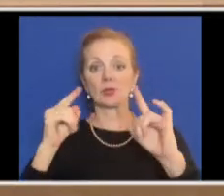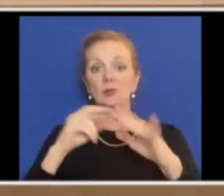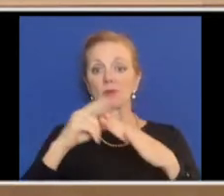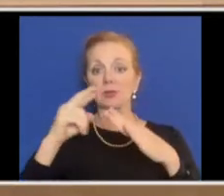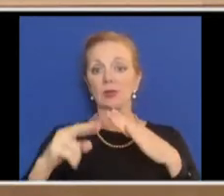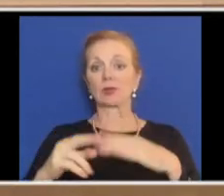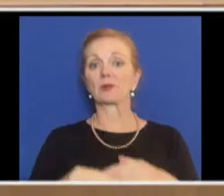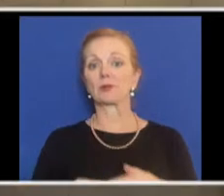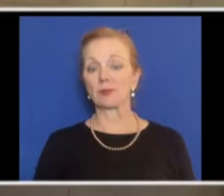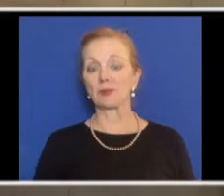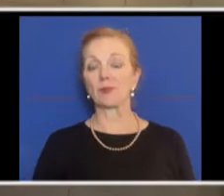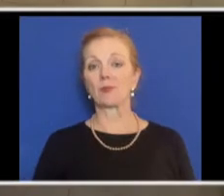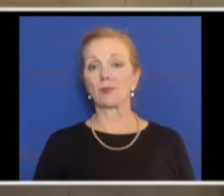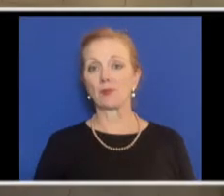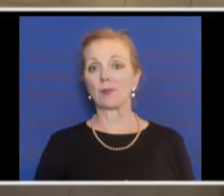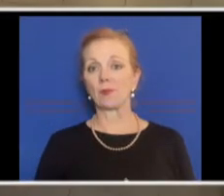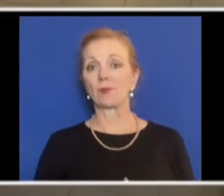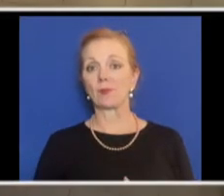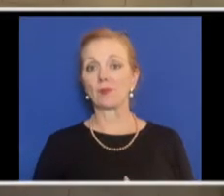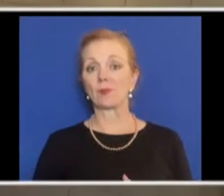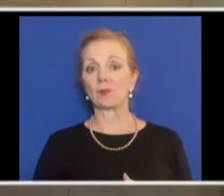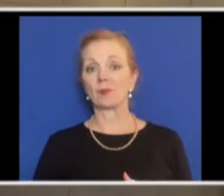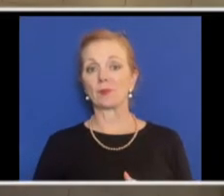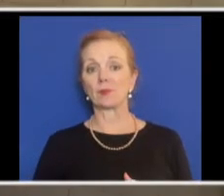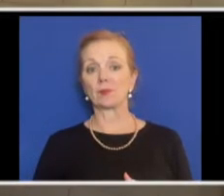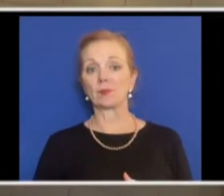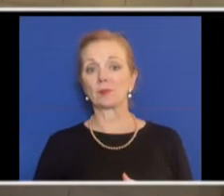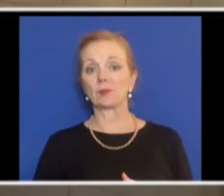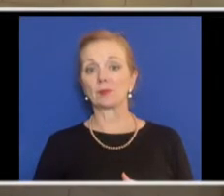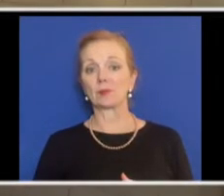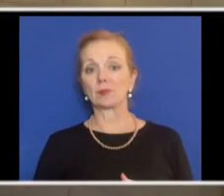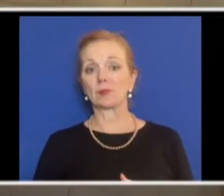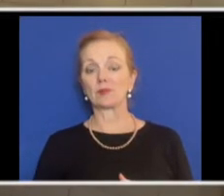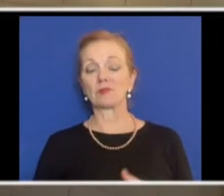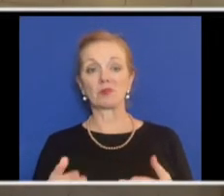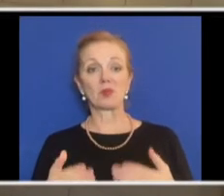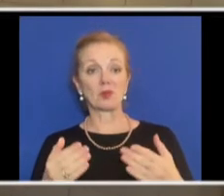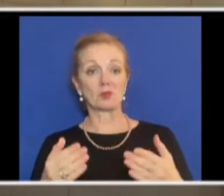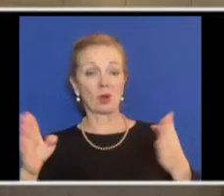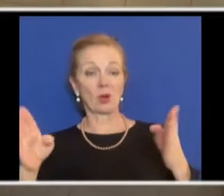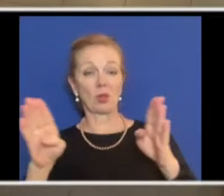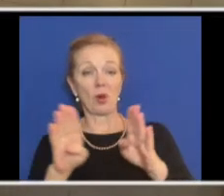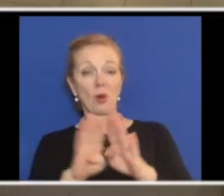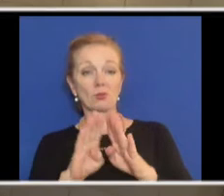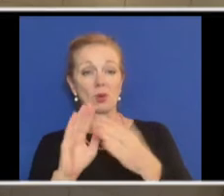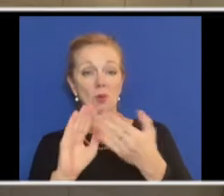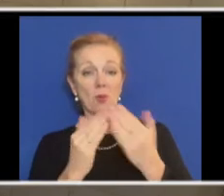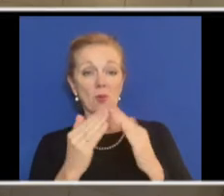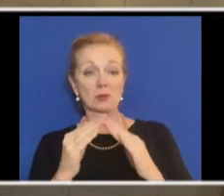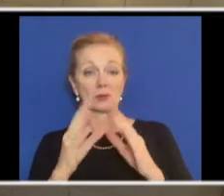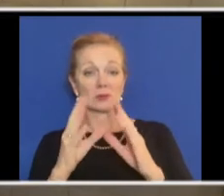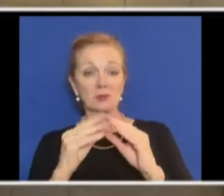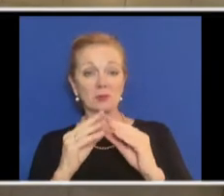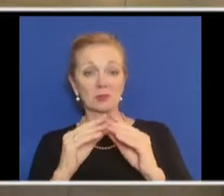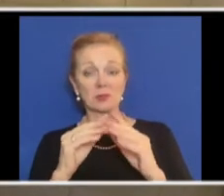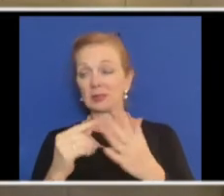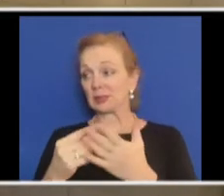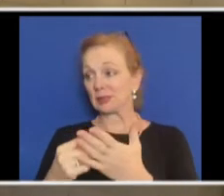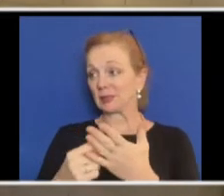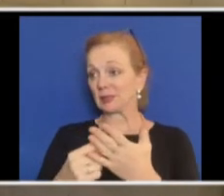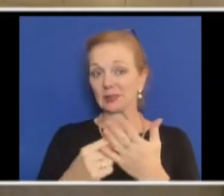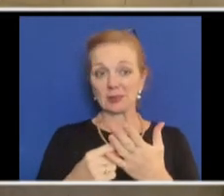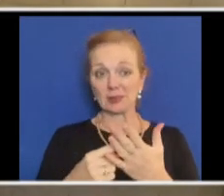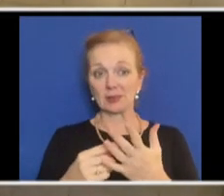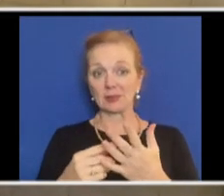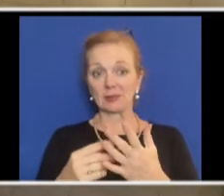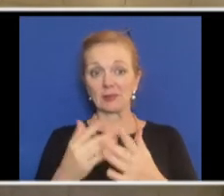thank you very much make a motion to close the public hearing discussion about their motion here are not all in